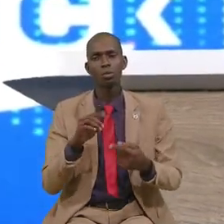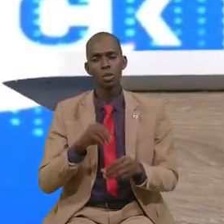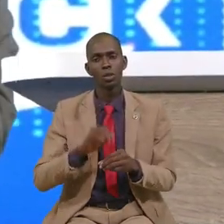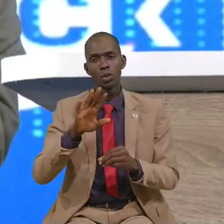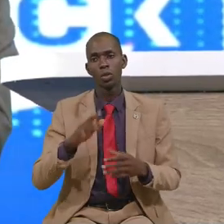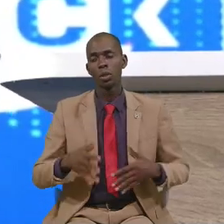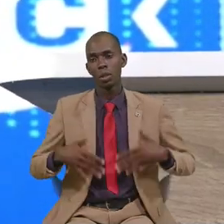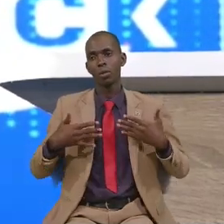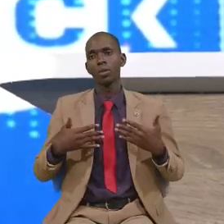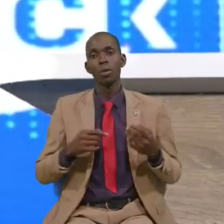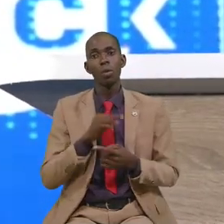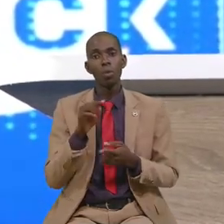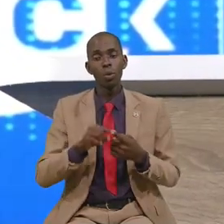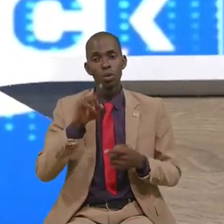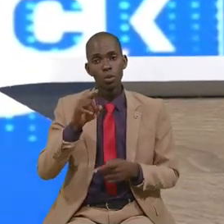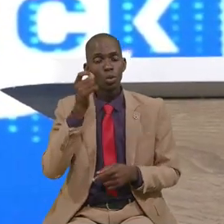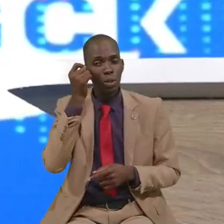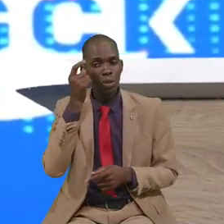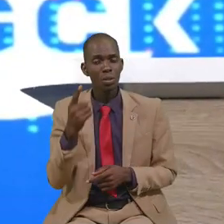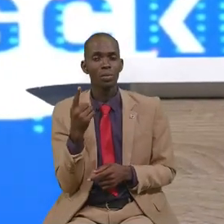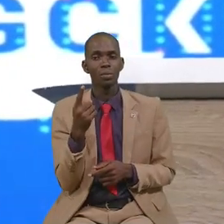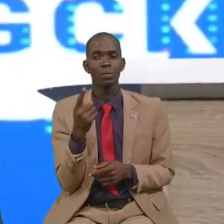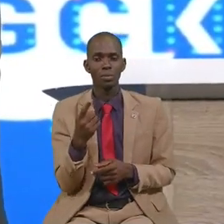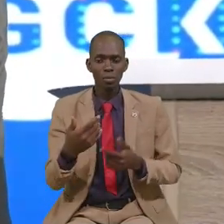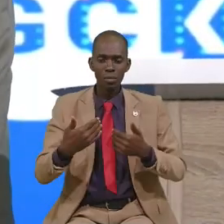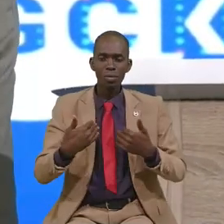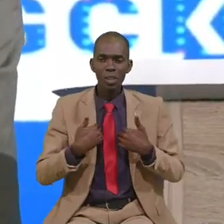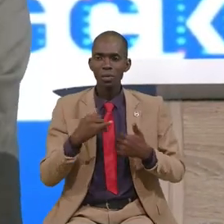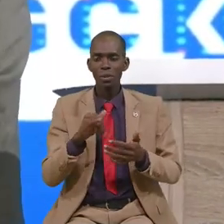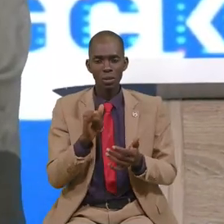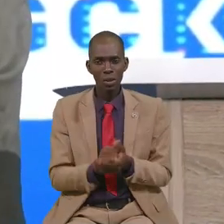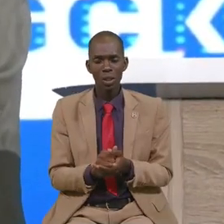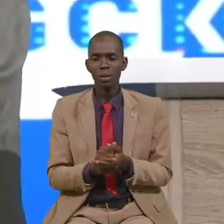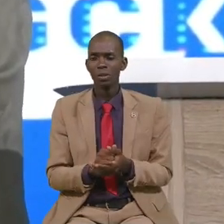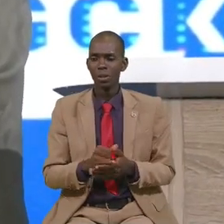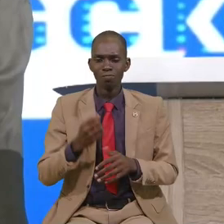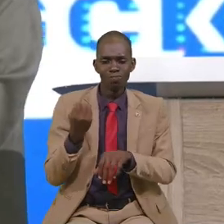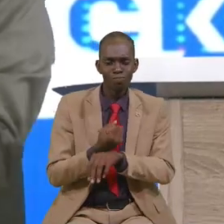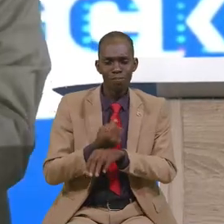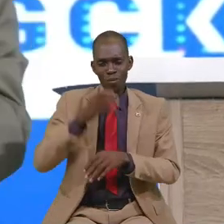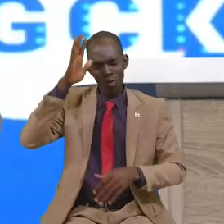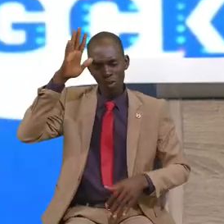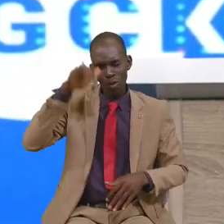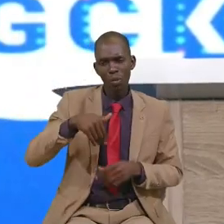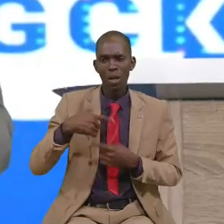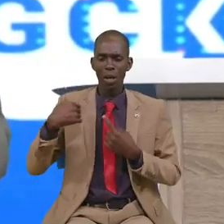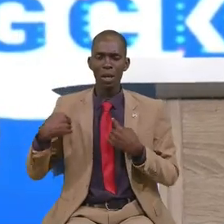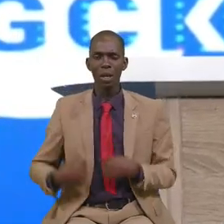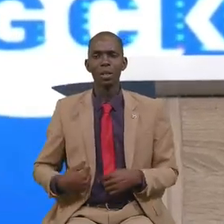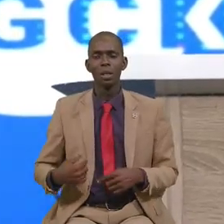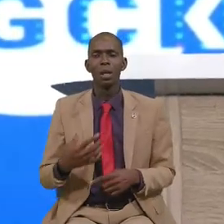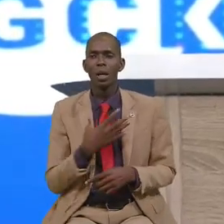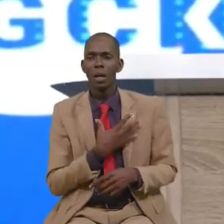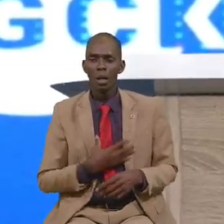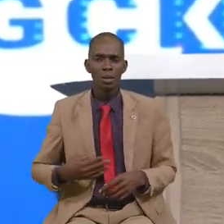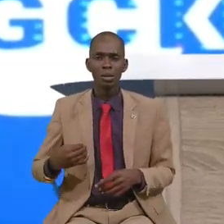you understand, having that stony heart, that adamant will, and saying,